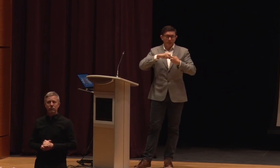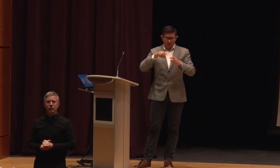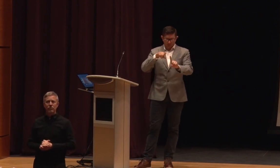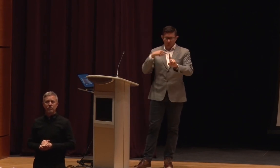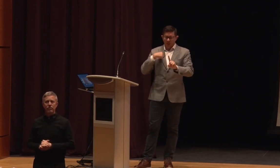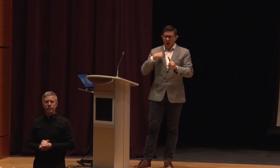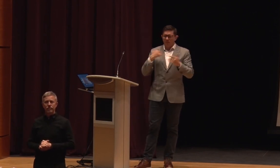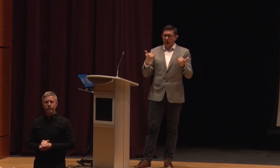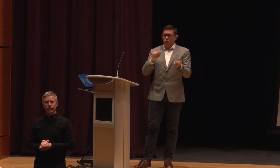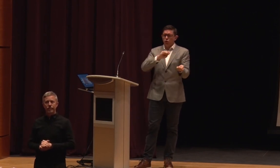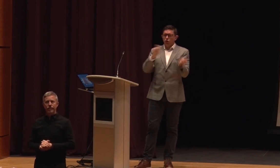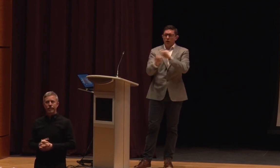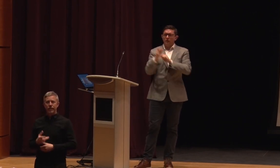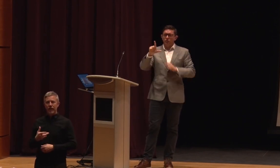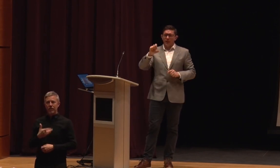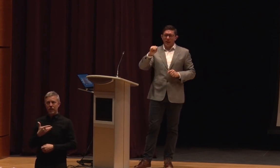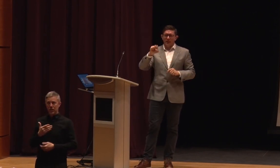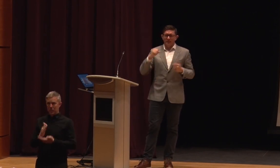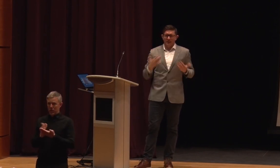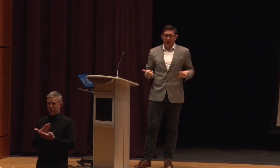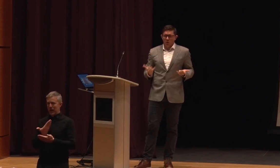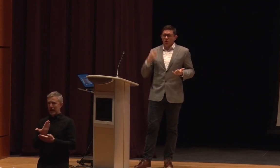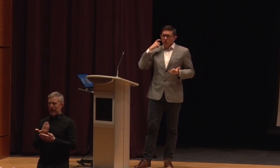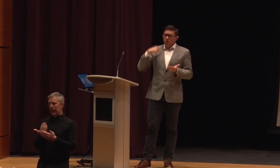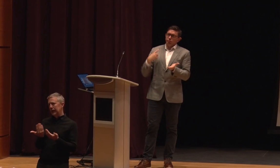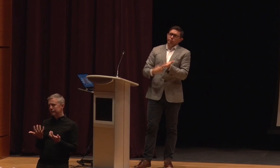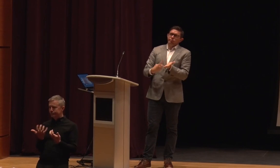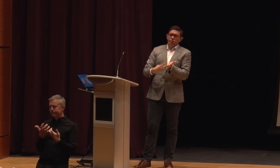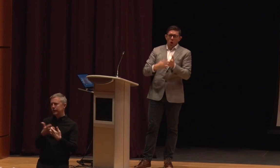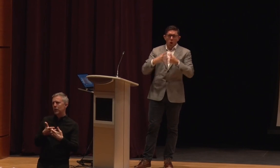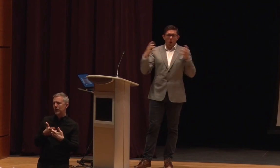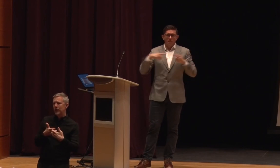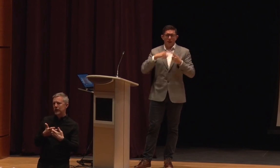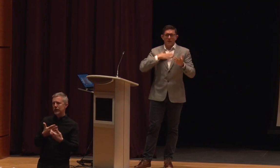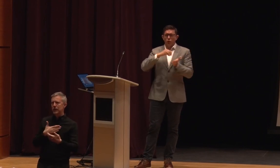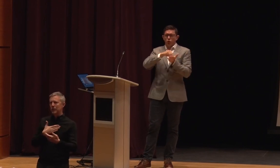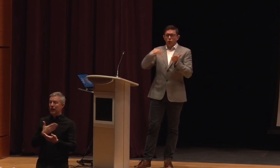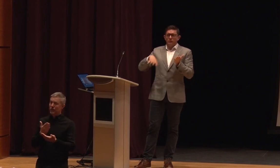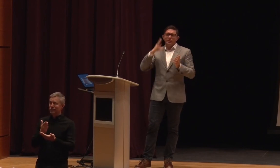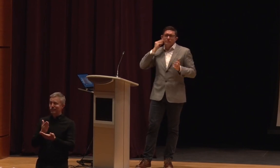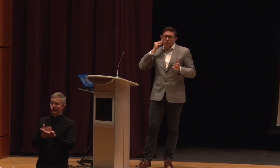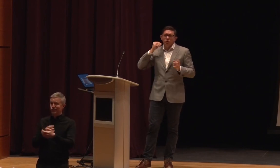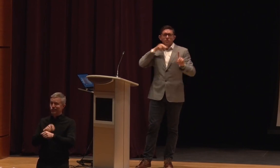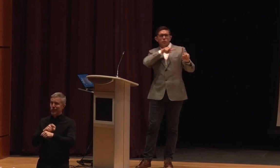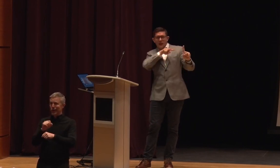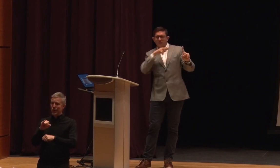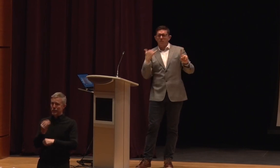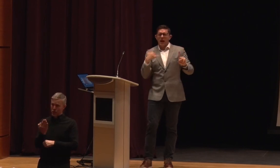I feel that acquiring my accommodations are part of my part-time job.